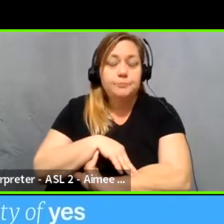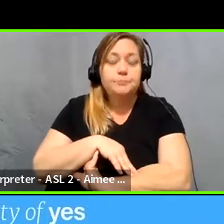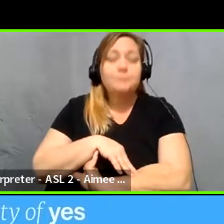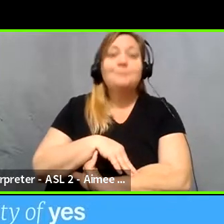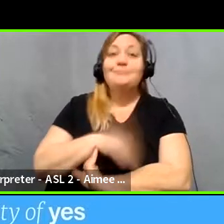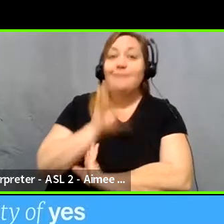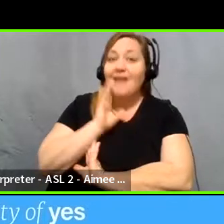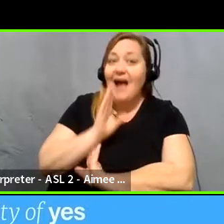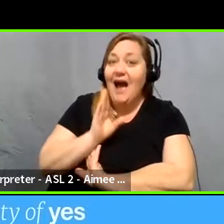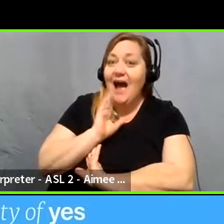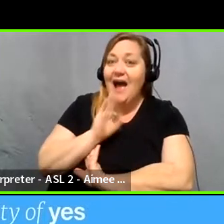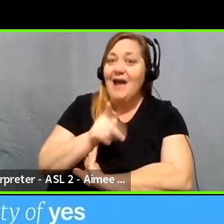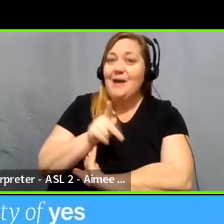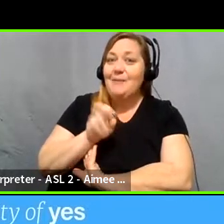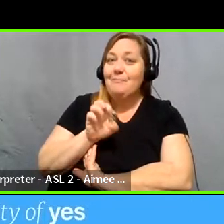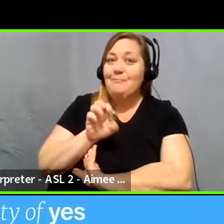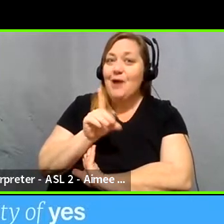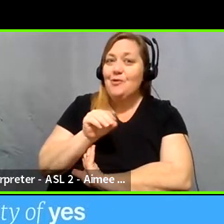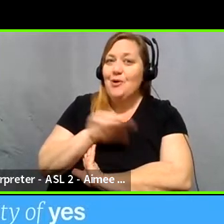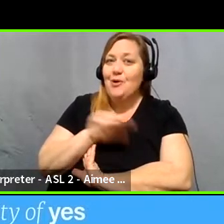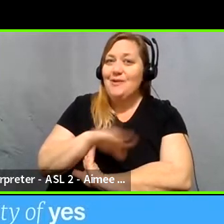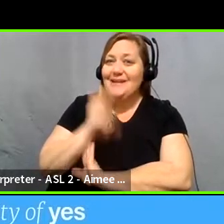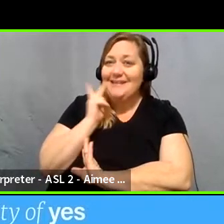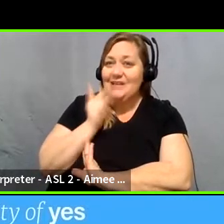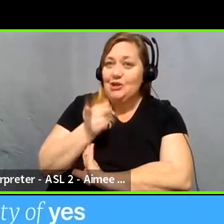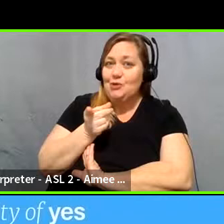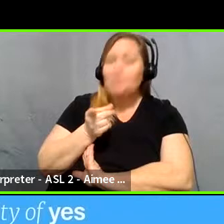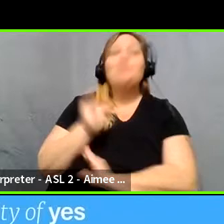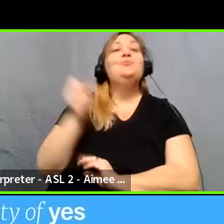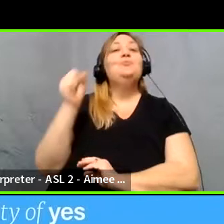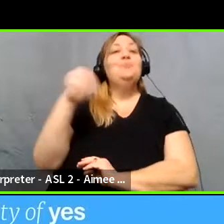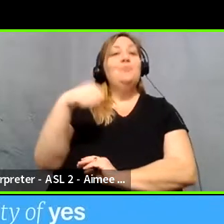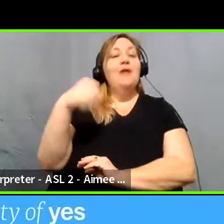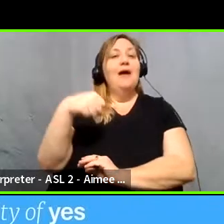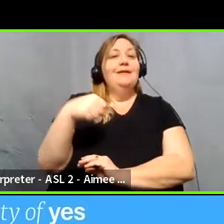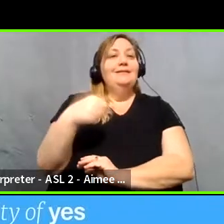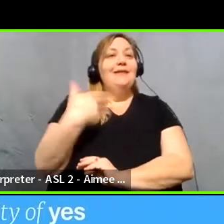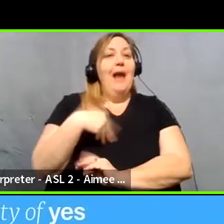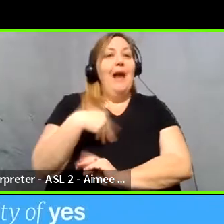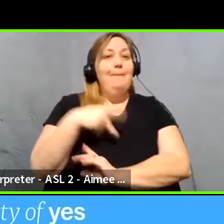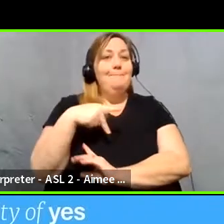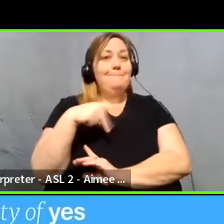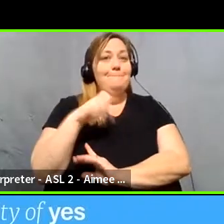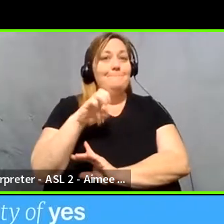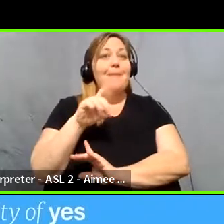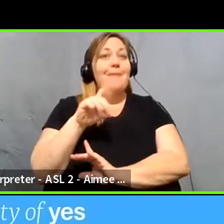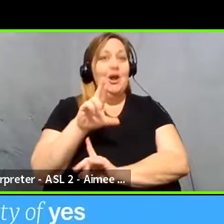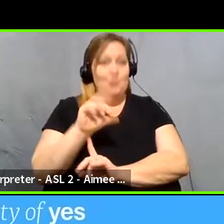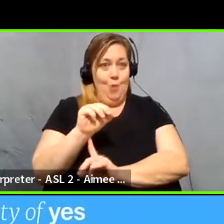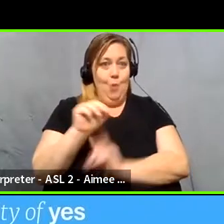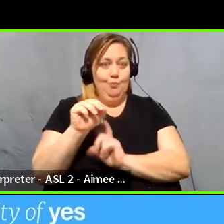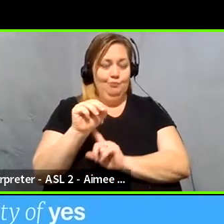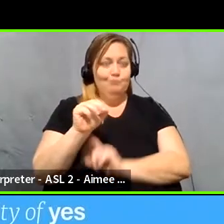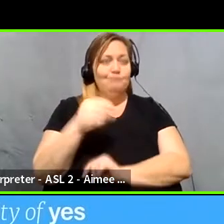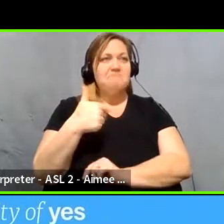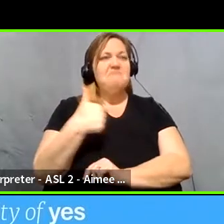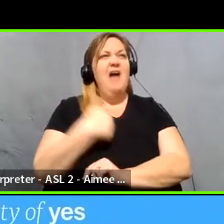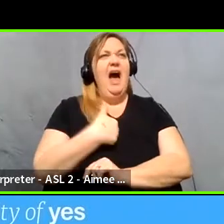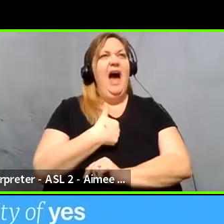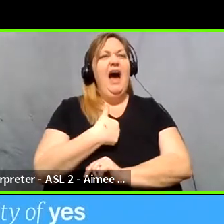Hi, Pedro. Nice to see you. Hi. Yes. So, here, I'm Pedro. And so, I've been